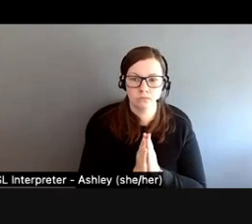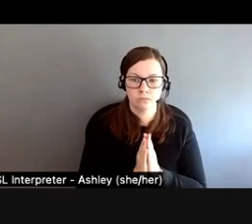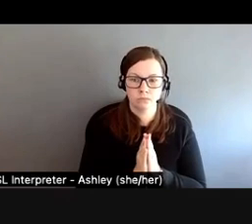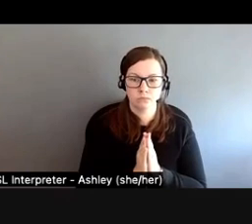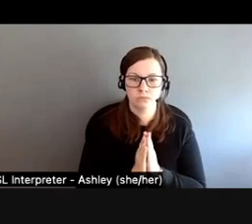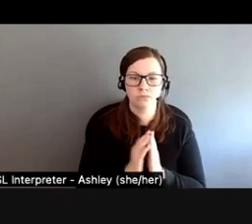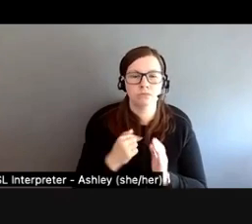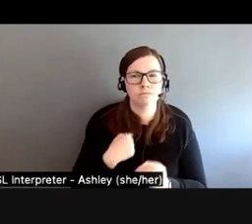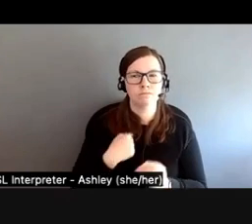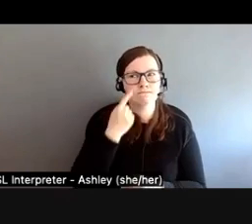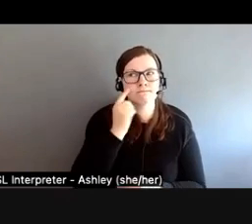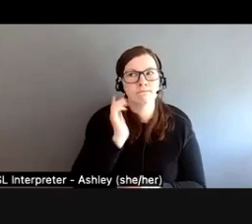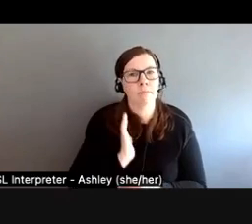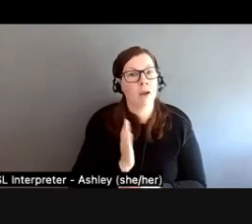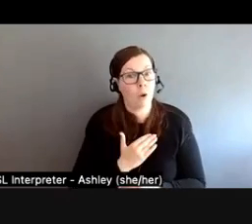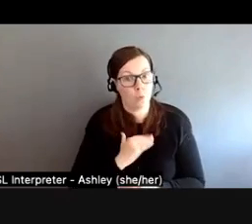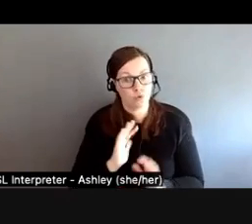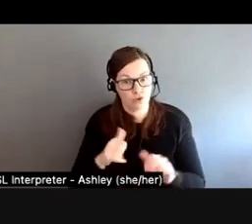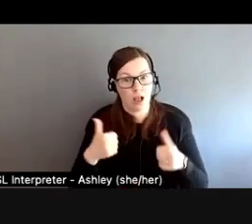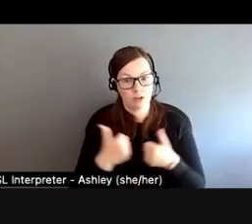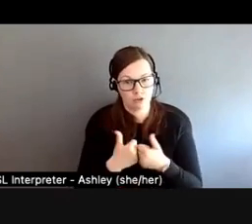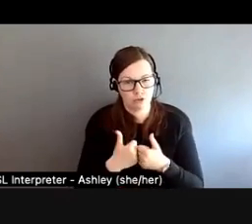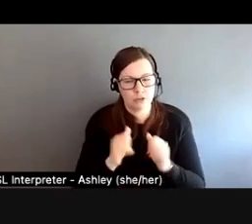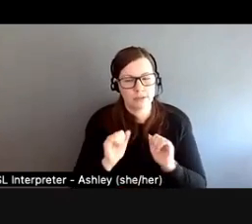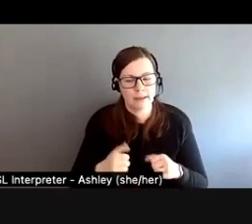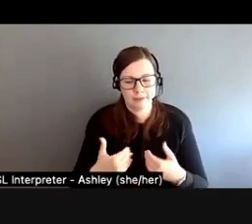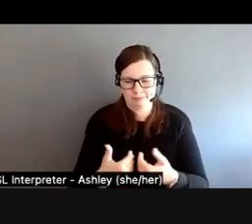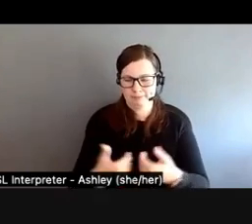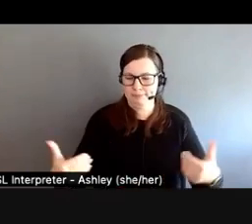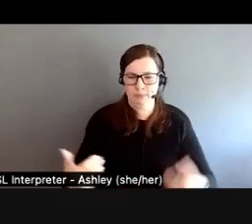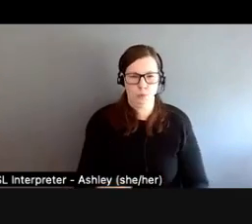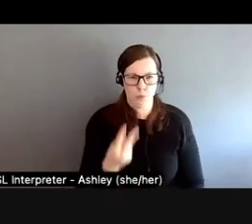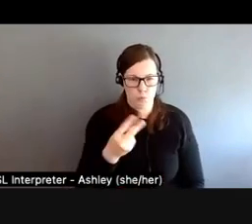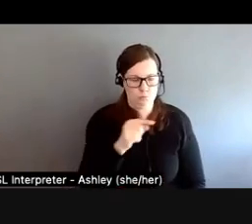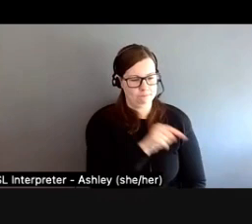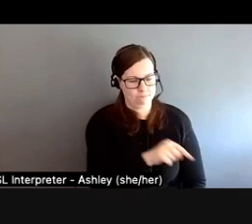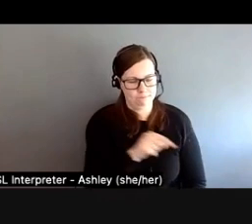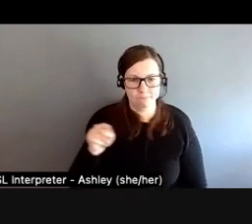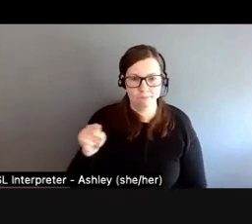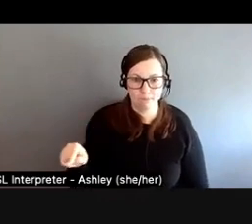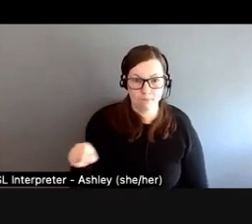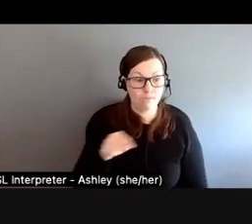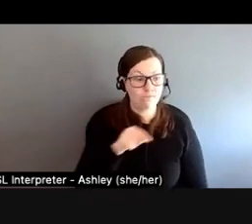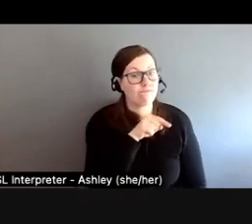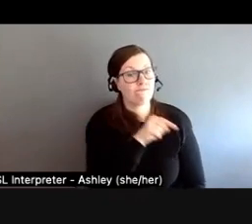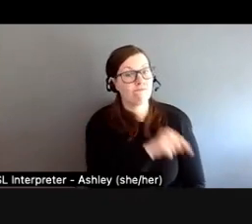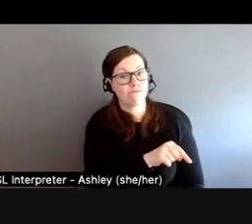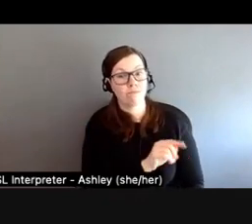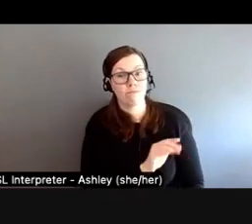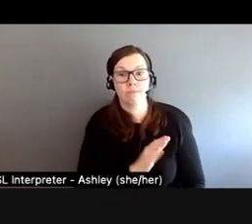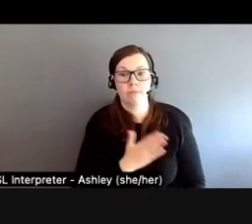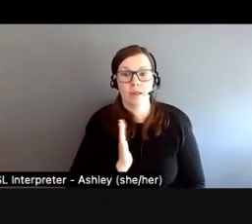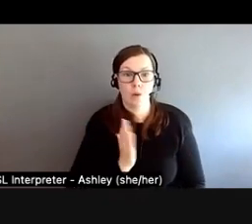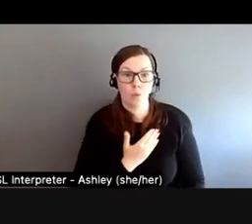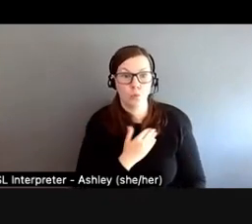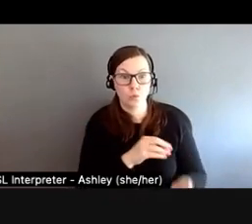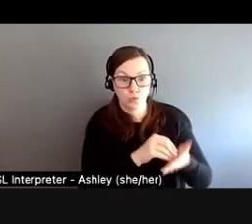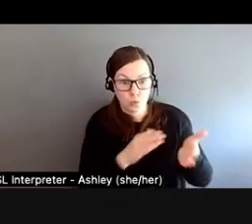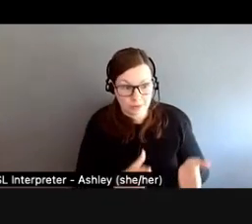two parts or two sections. The first section came from the learner's challenges itself.